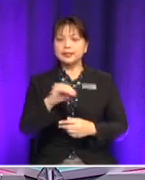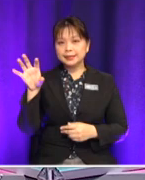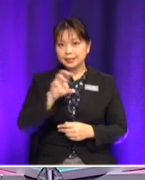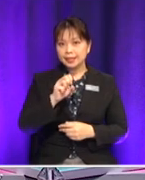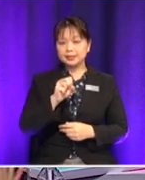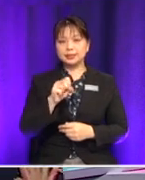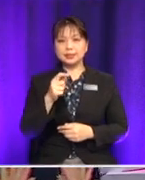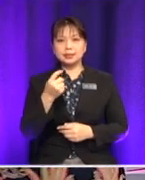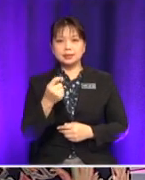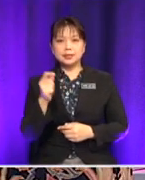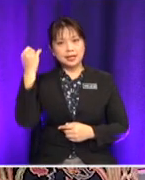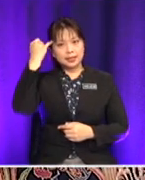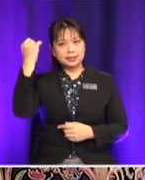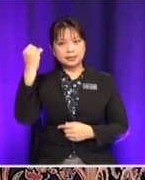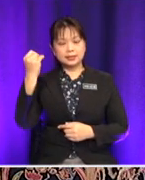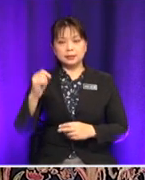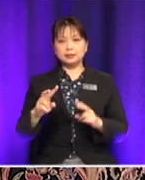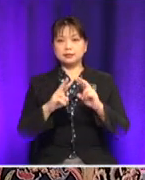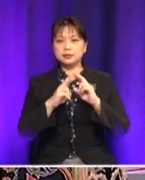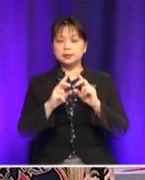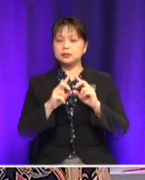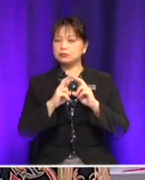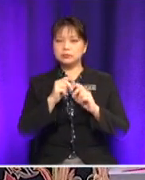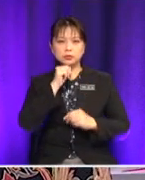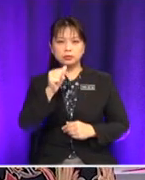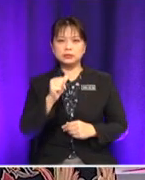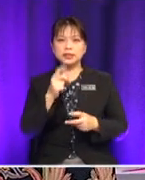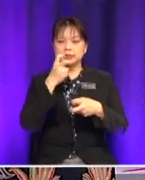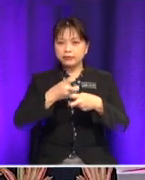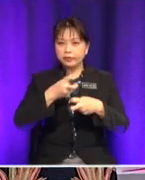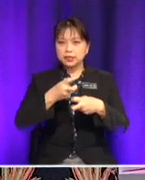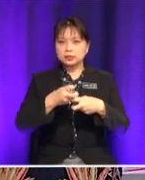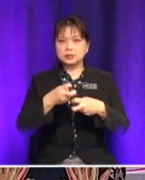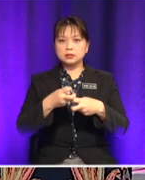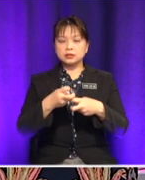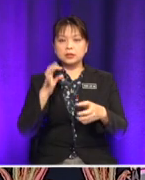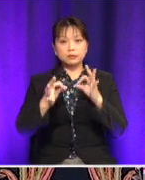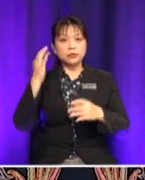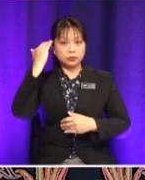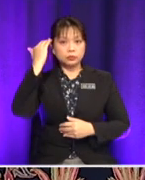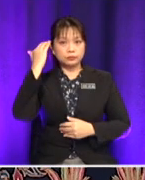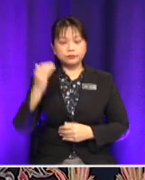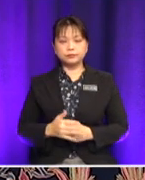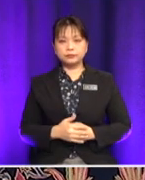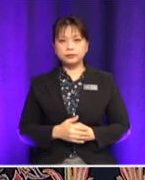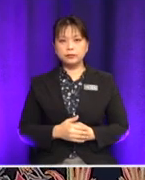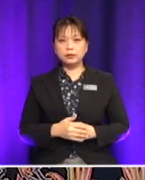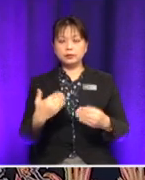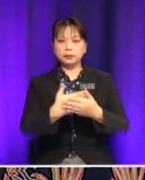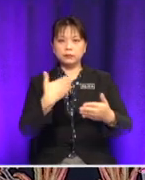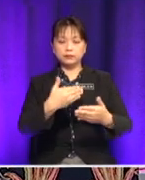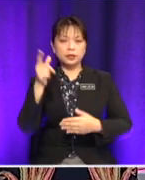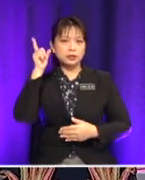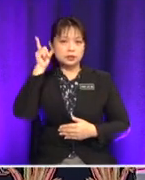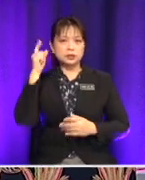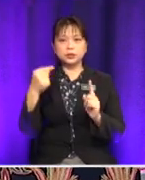easy, and it's not that very difficult after all, mm-hmm. after they have known the steps. Okay. Now, before listening to